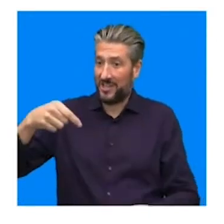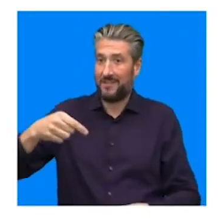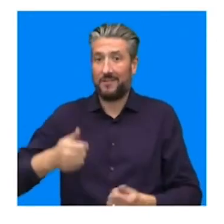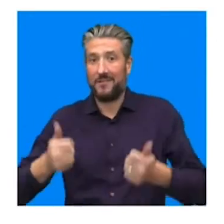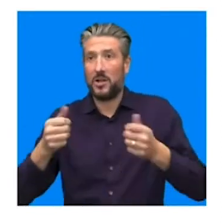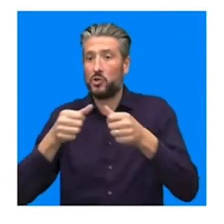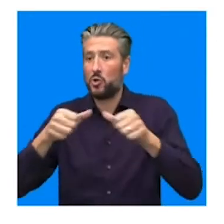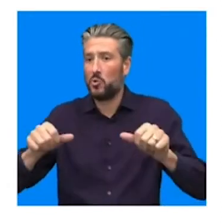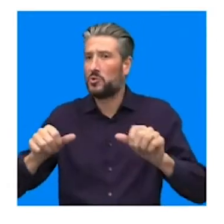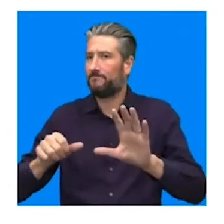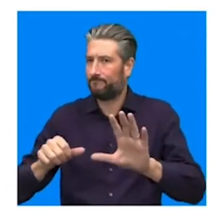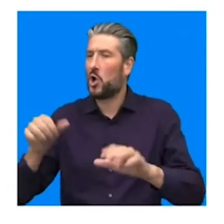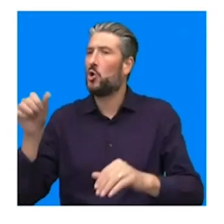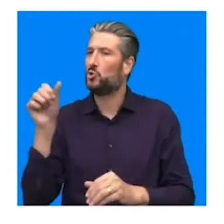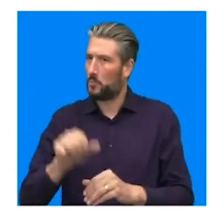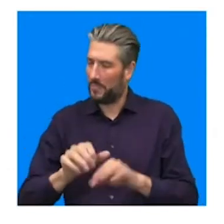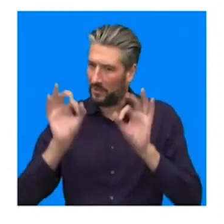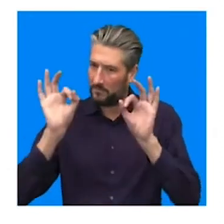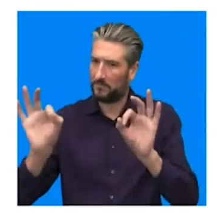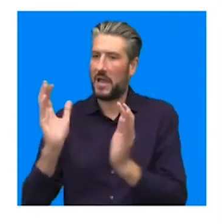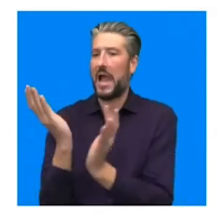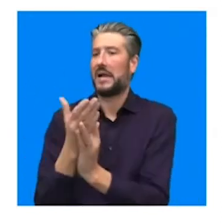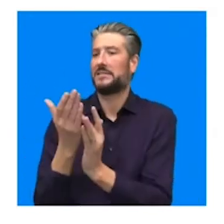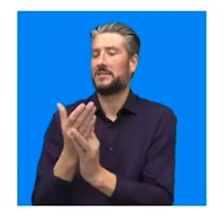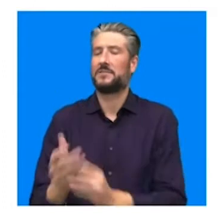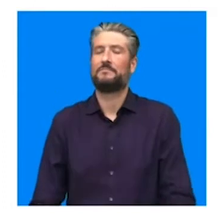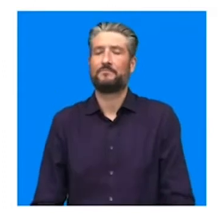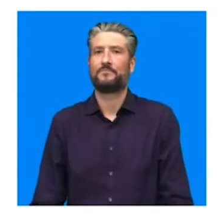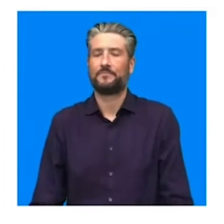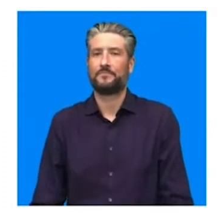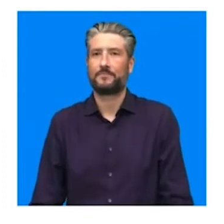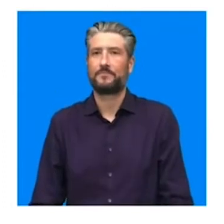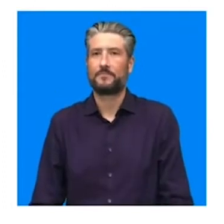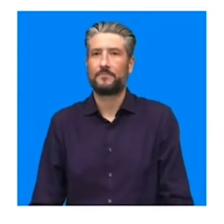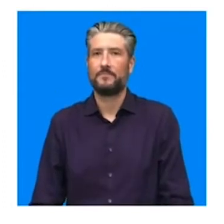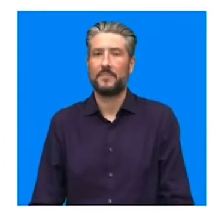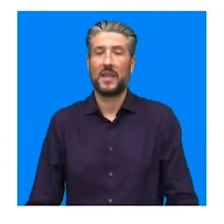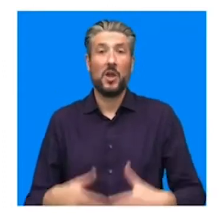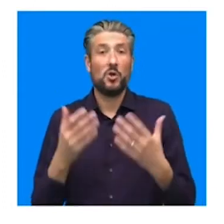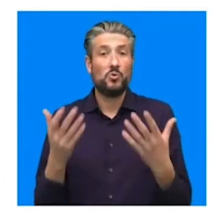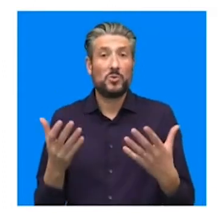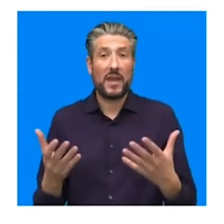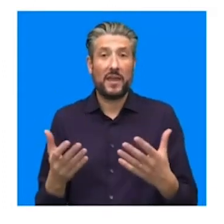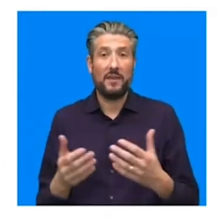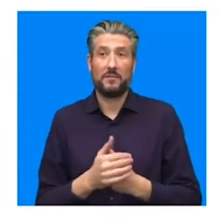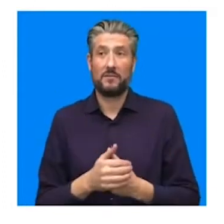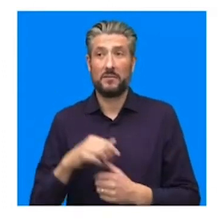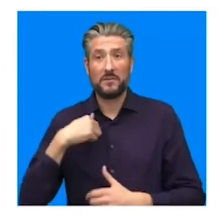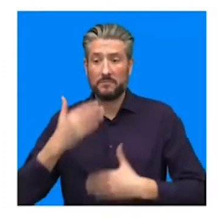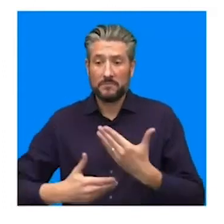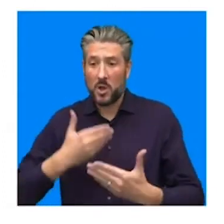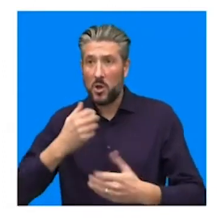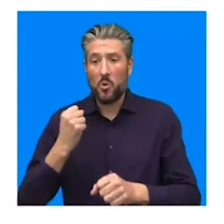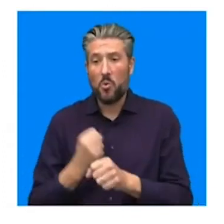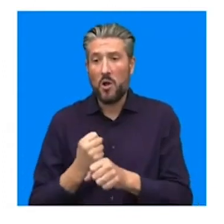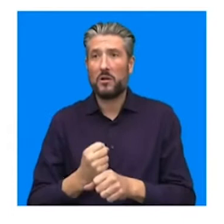as accessible as they can be. We know that today, as part of our work over the last 4.5